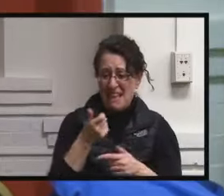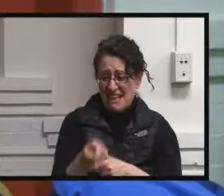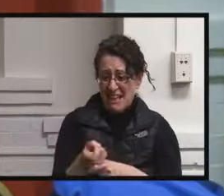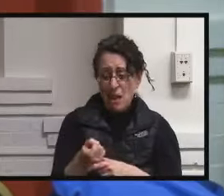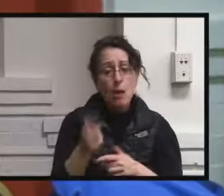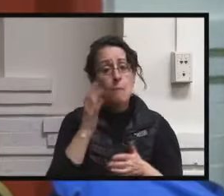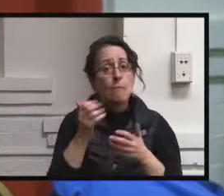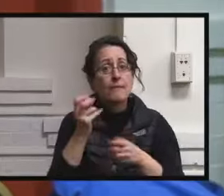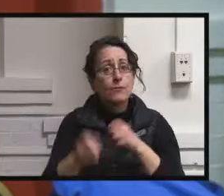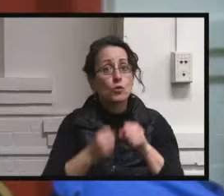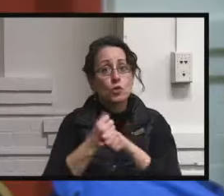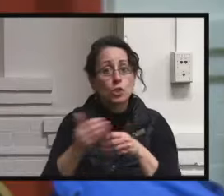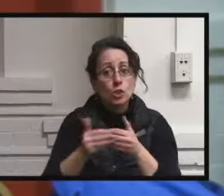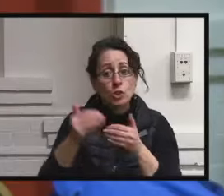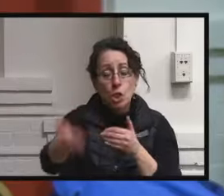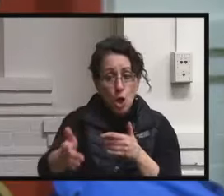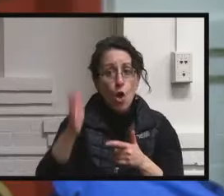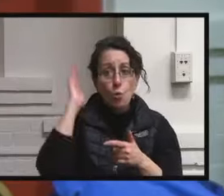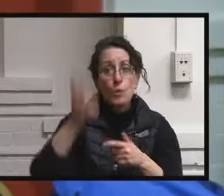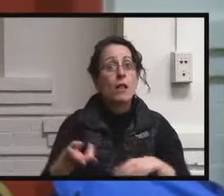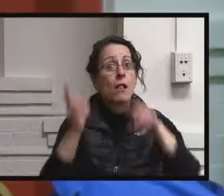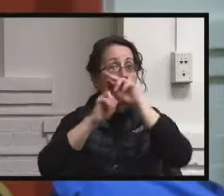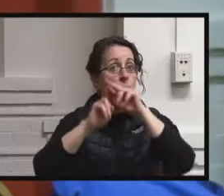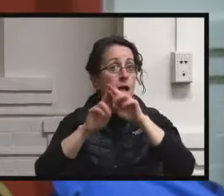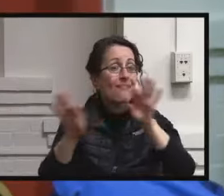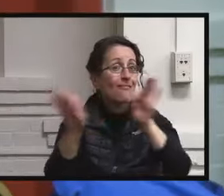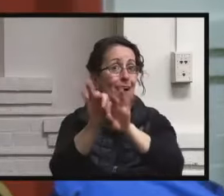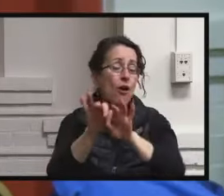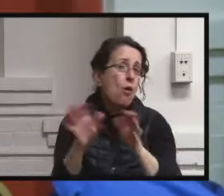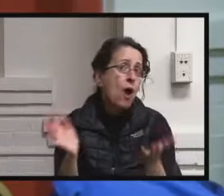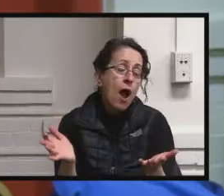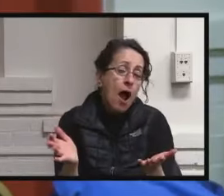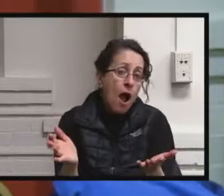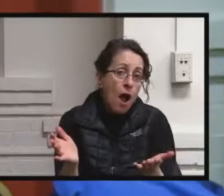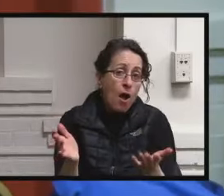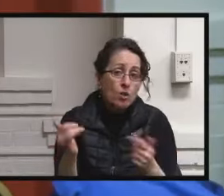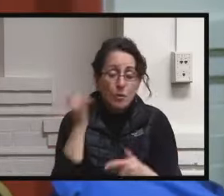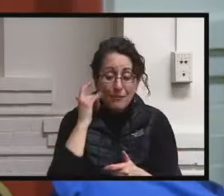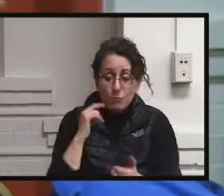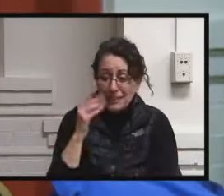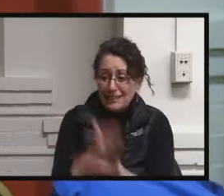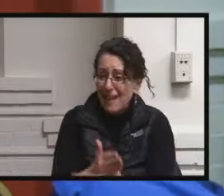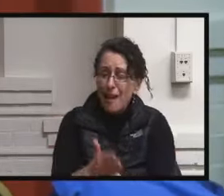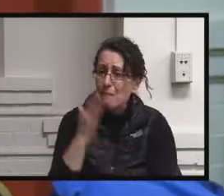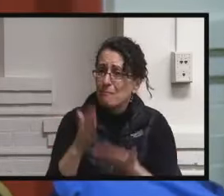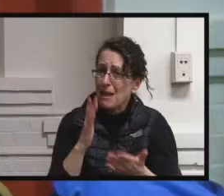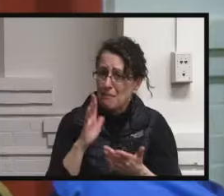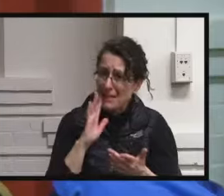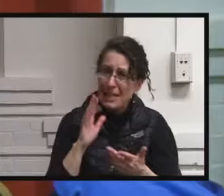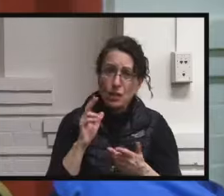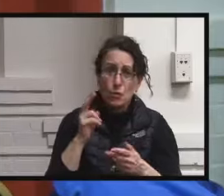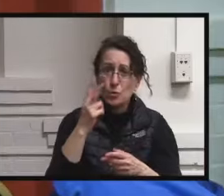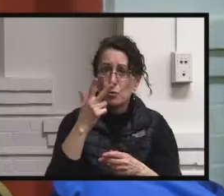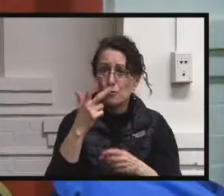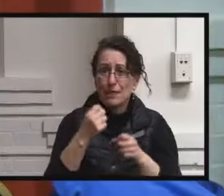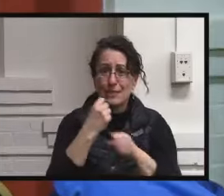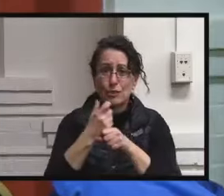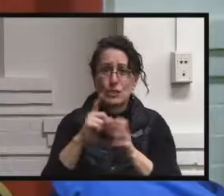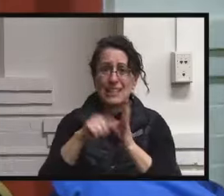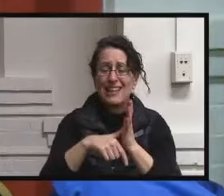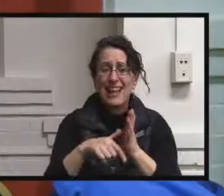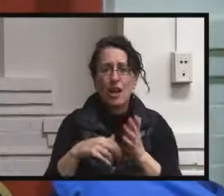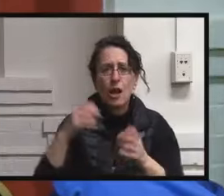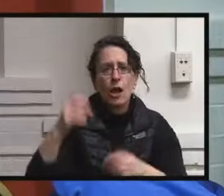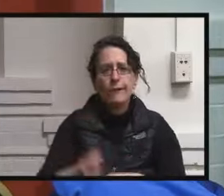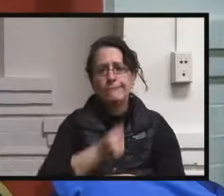recycled, sent to us, and even though we throw them away, 2 or 3 years from now, that market may pick up again, mm-hmm, and therefore we don't want to